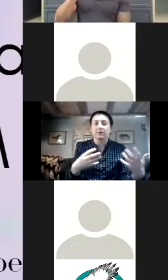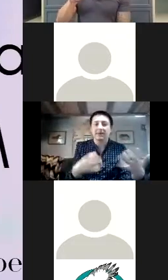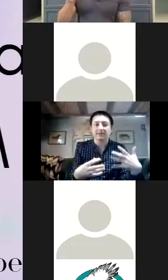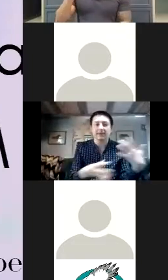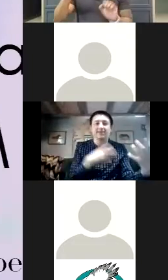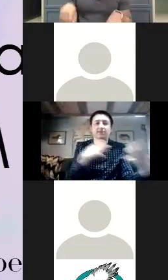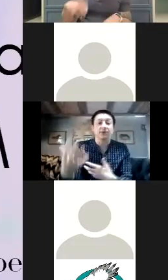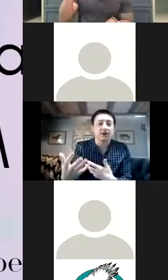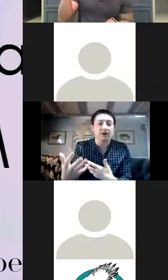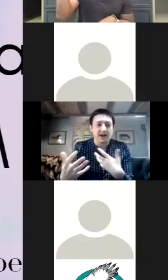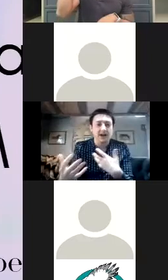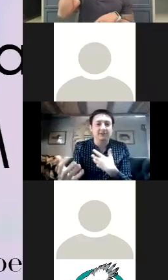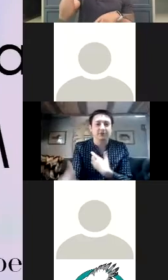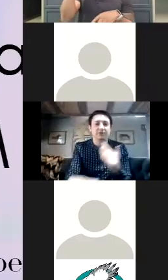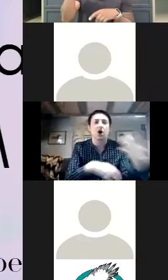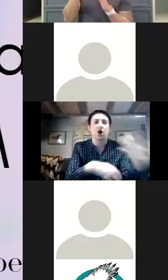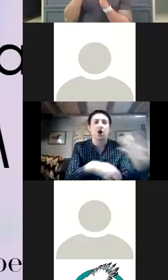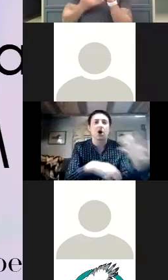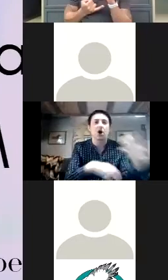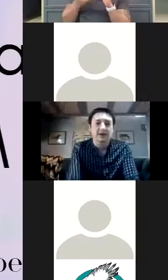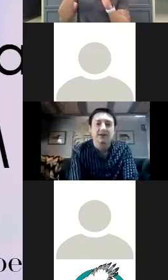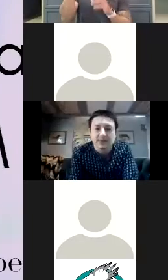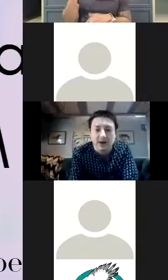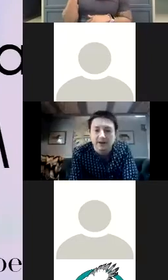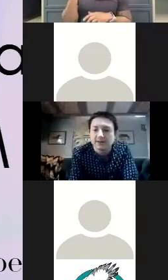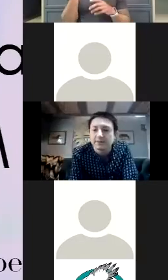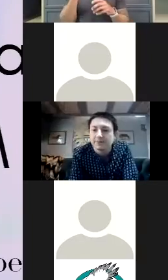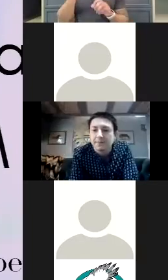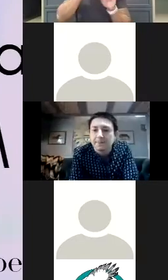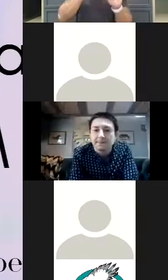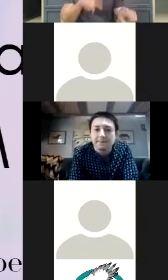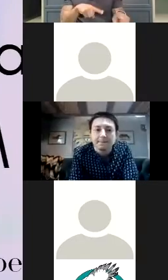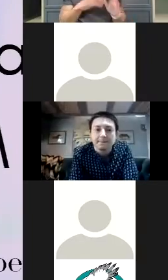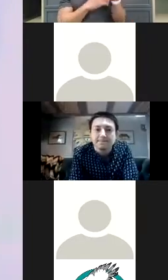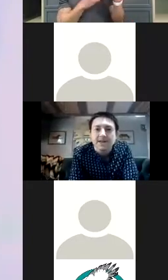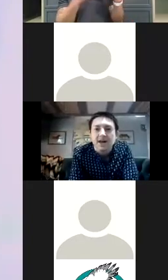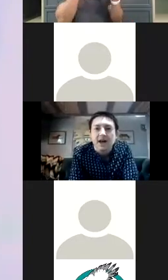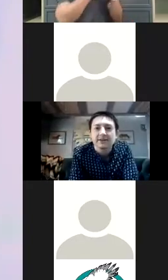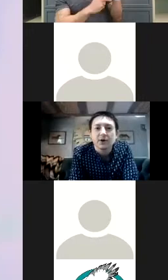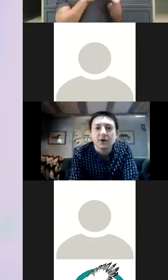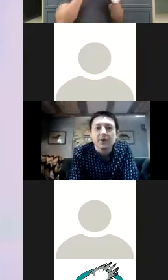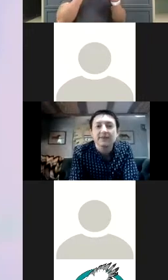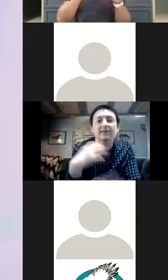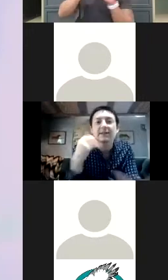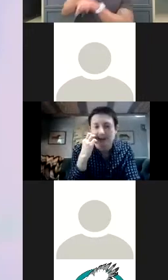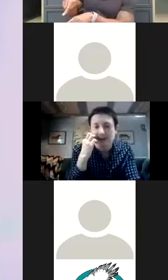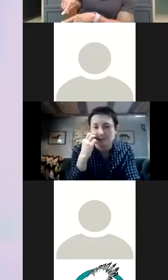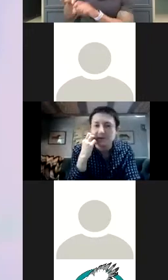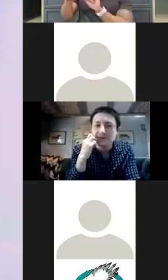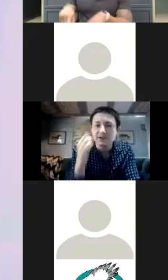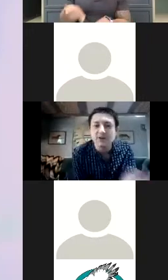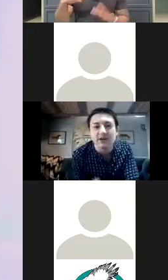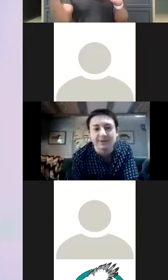art form because it can subvert a text or sort of talk back to a text. And so this is an